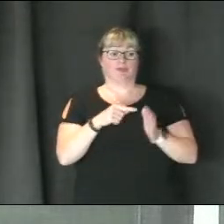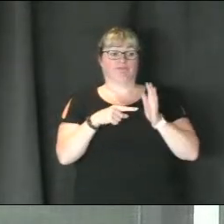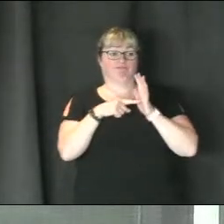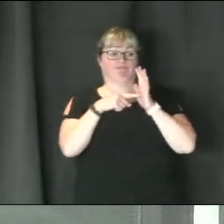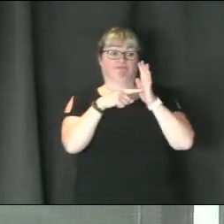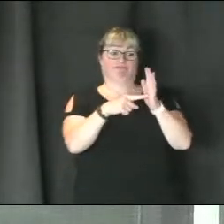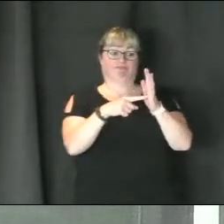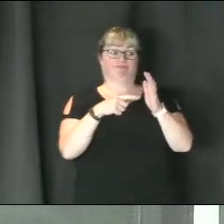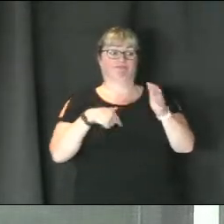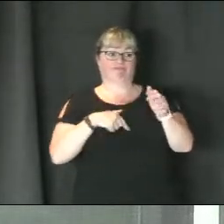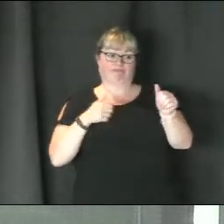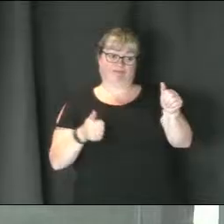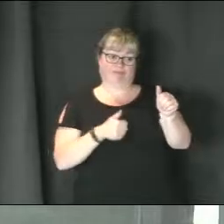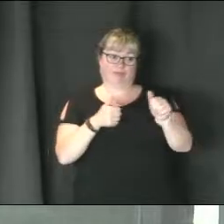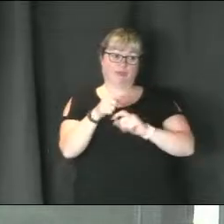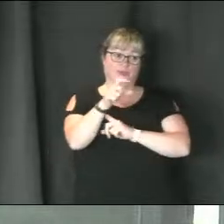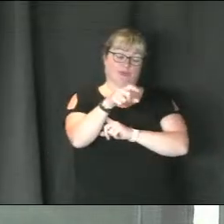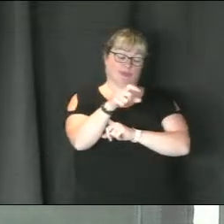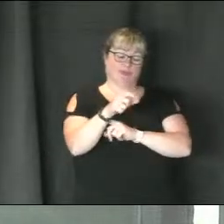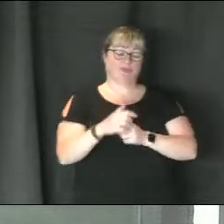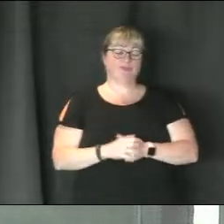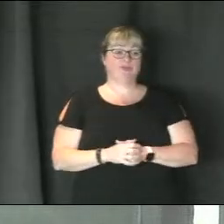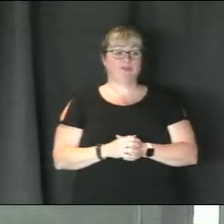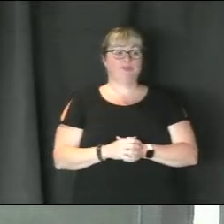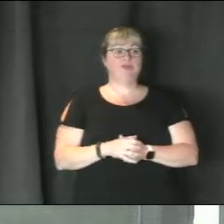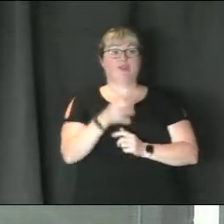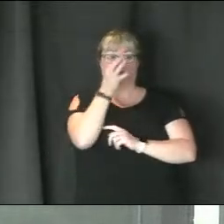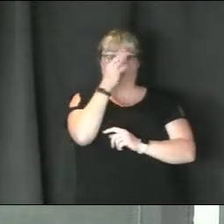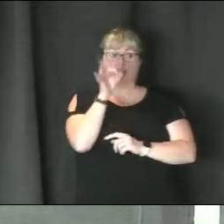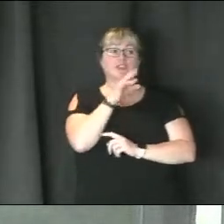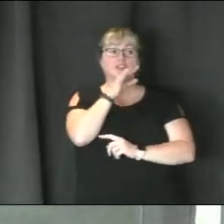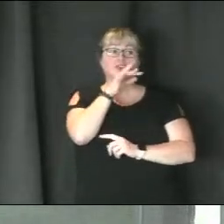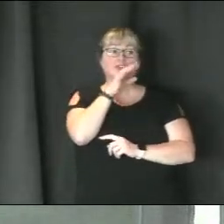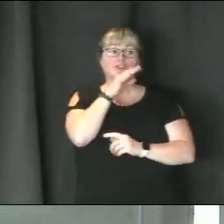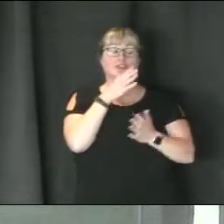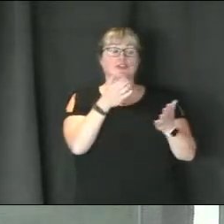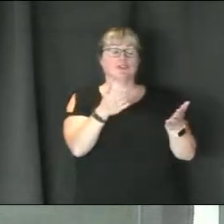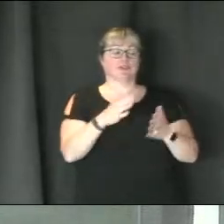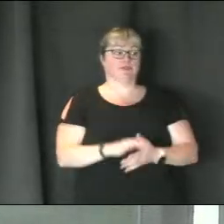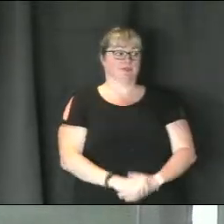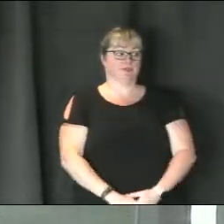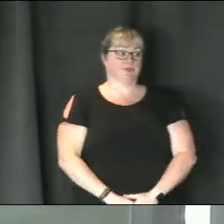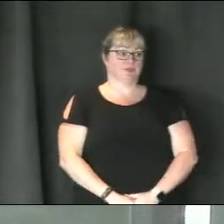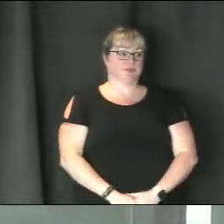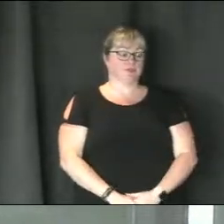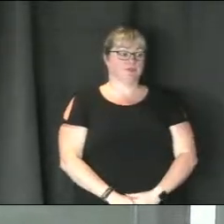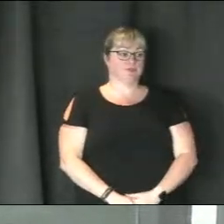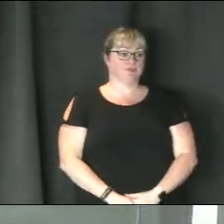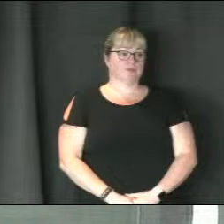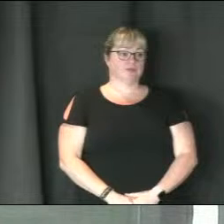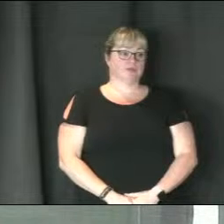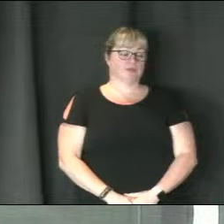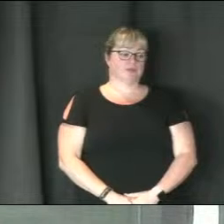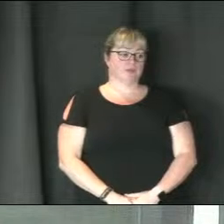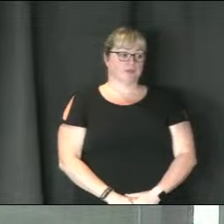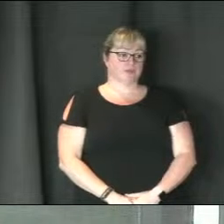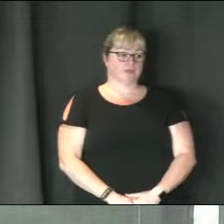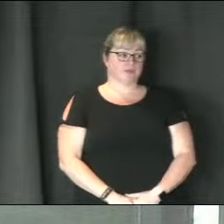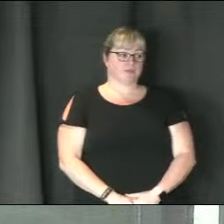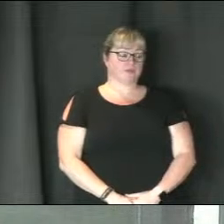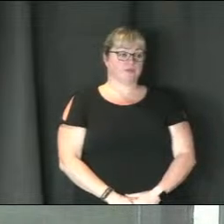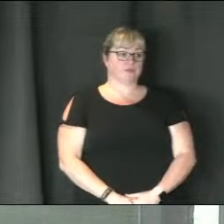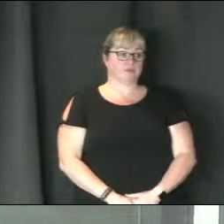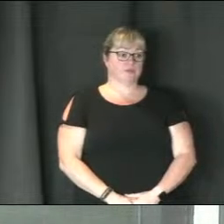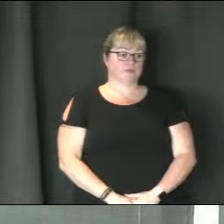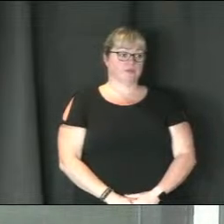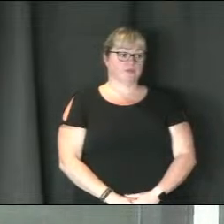to follow. Les lauréats d'aujourd'hui possèdent ces qualités parmi tant d'autres. C'est